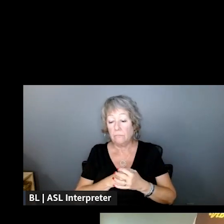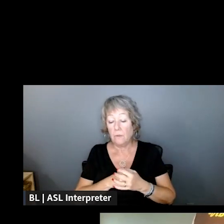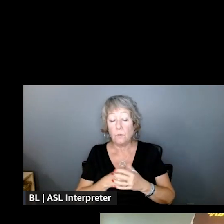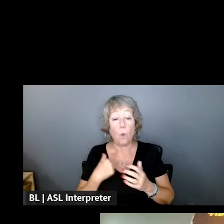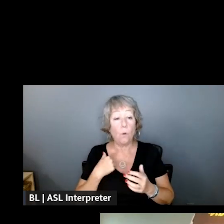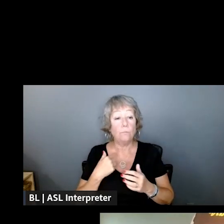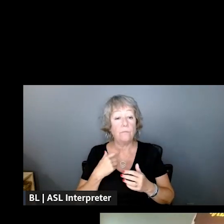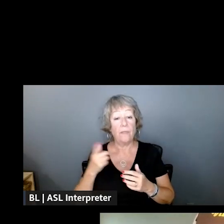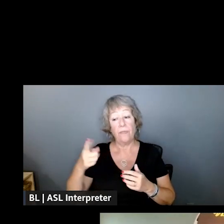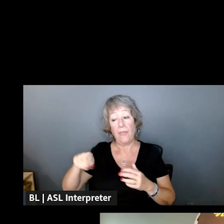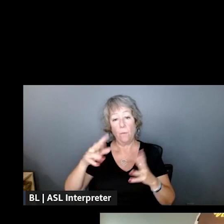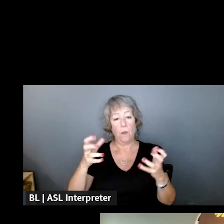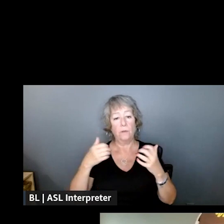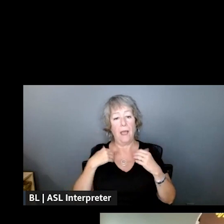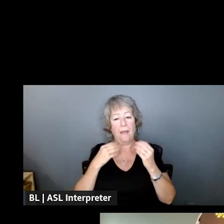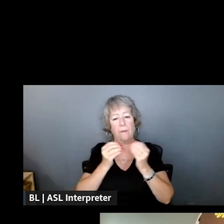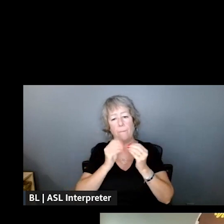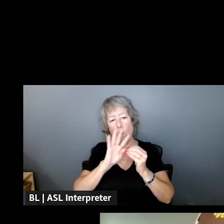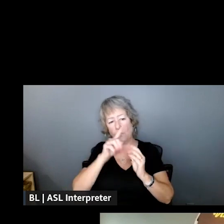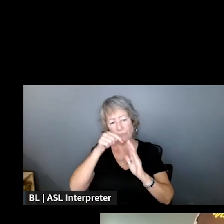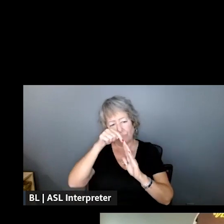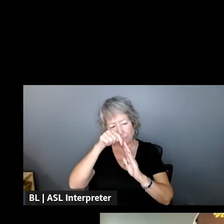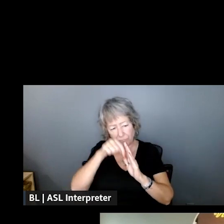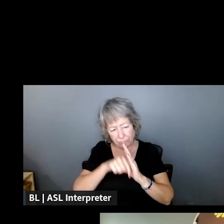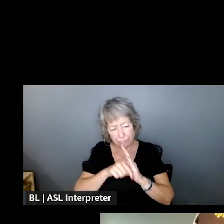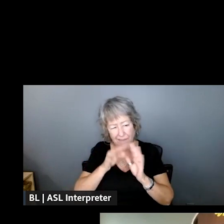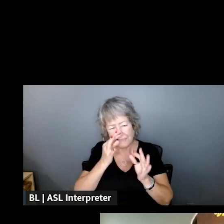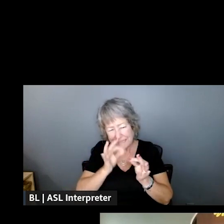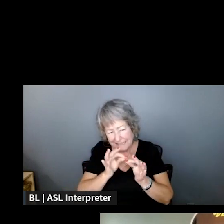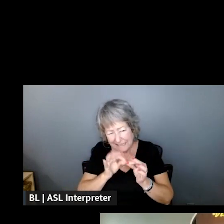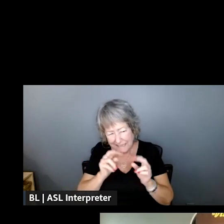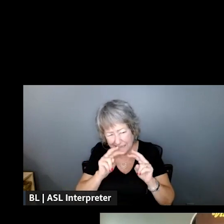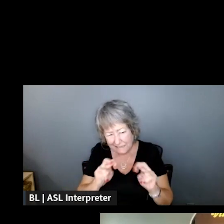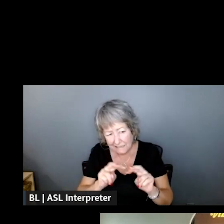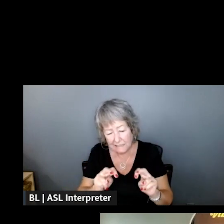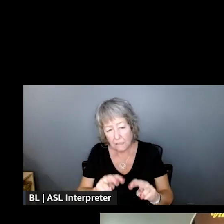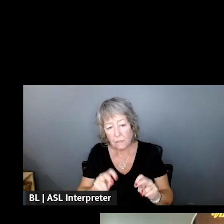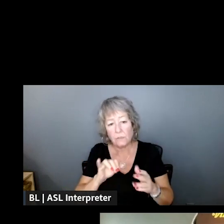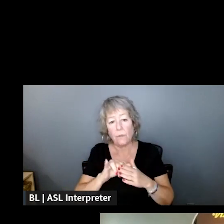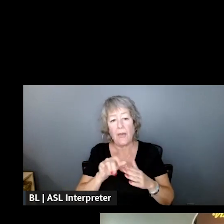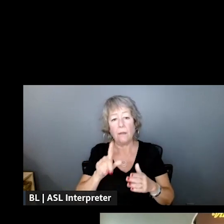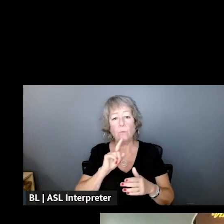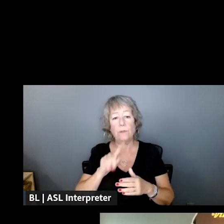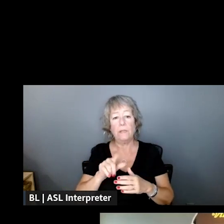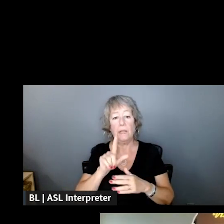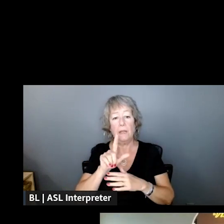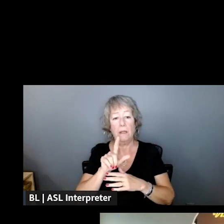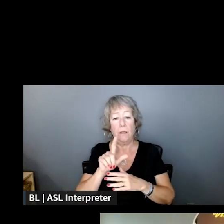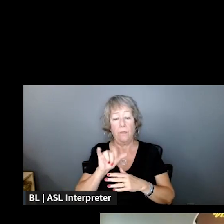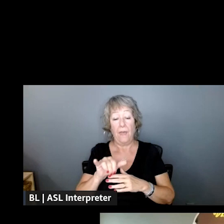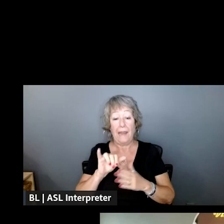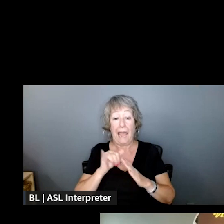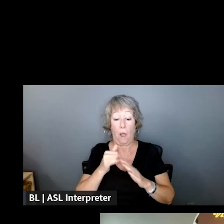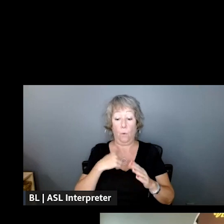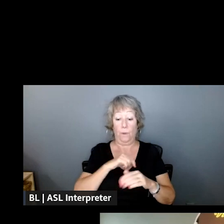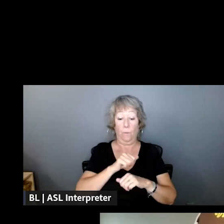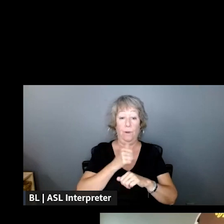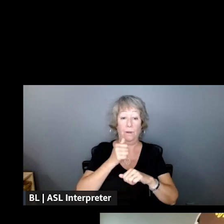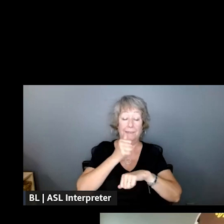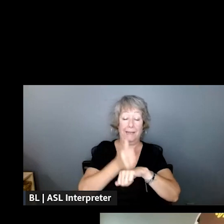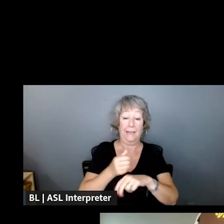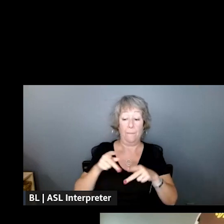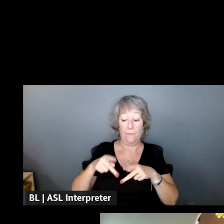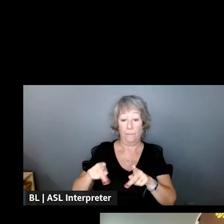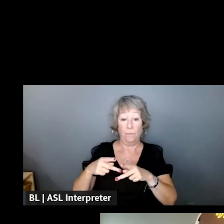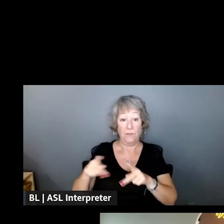They wanted to have more finer grained access, and so the richer capabilities of Lake Formation's permissions were attracted to them, but it was very hard